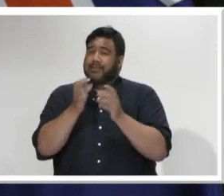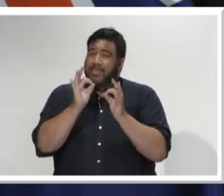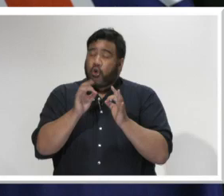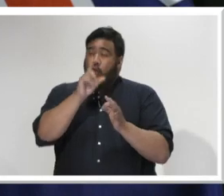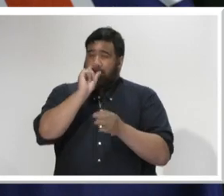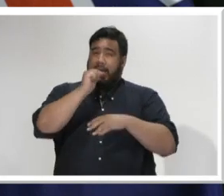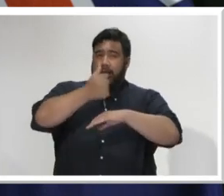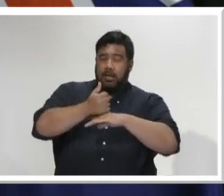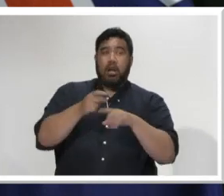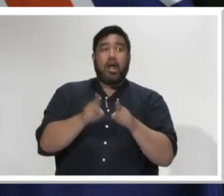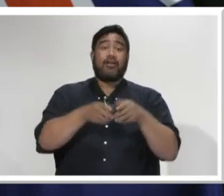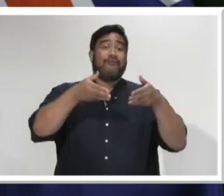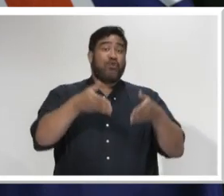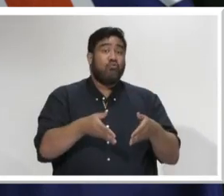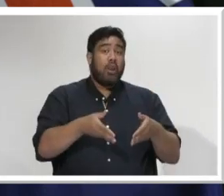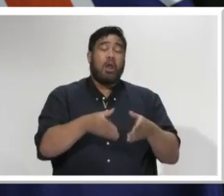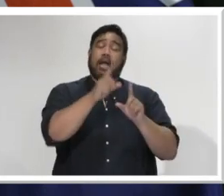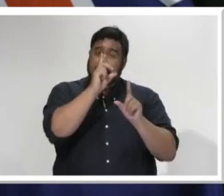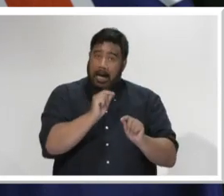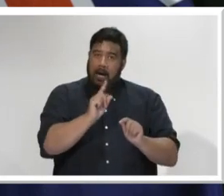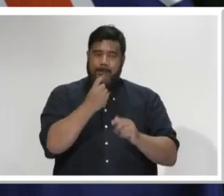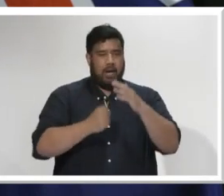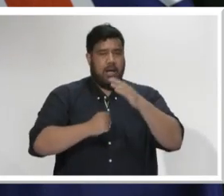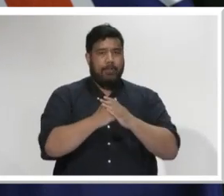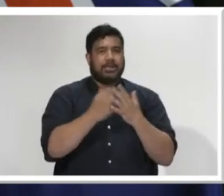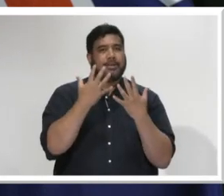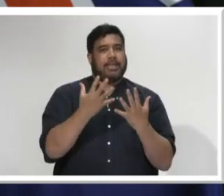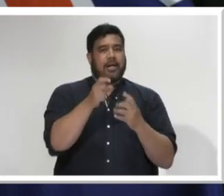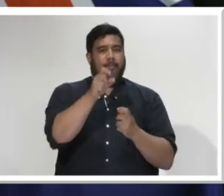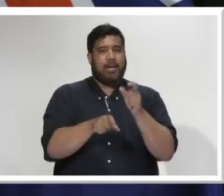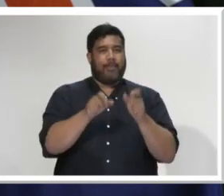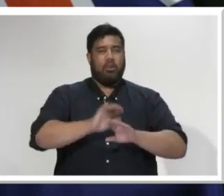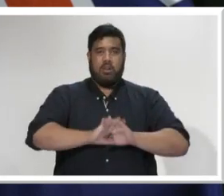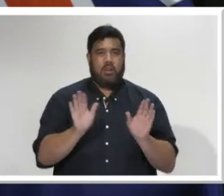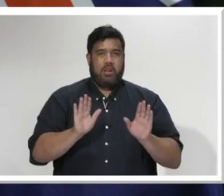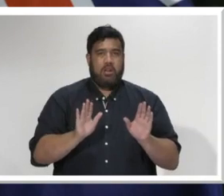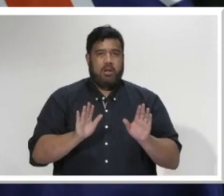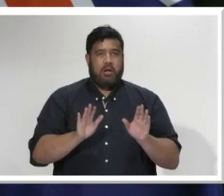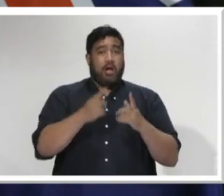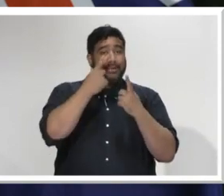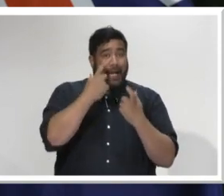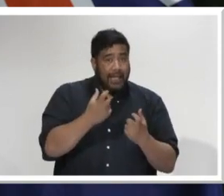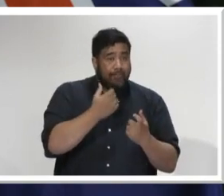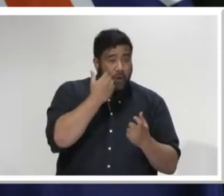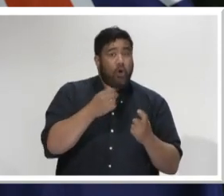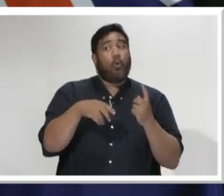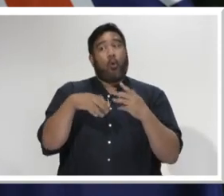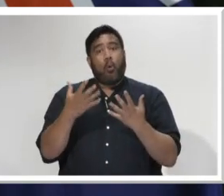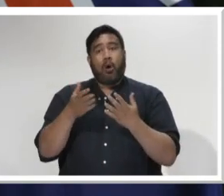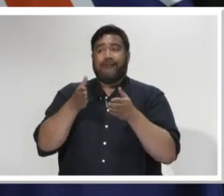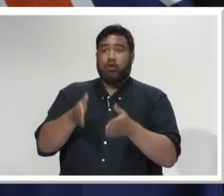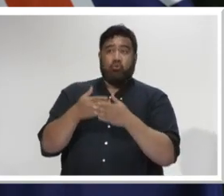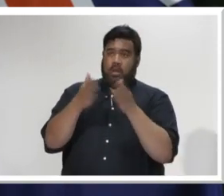any more than 10 people. That includes for tangi as well.